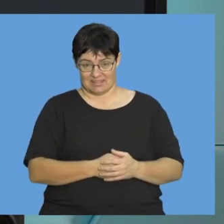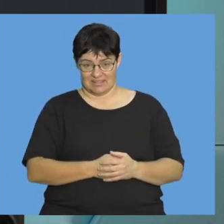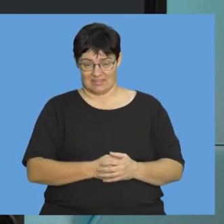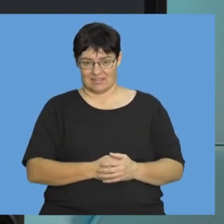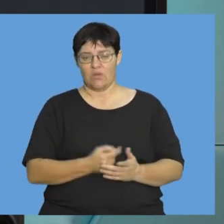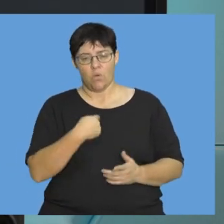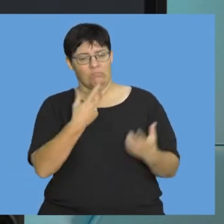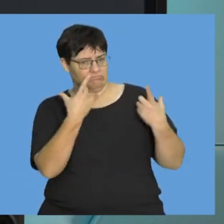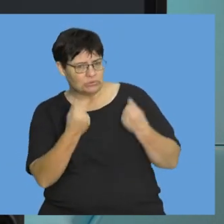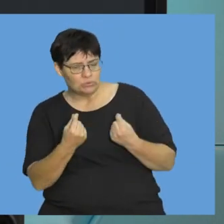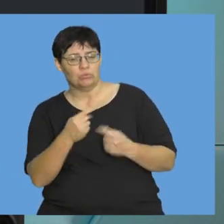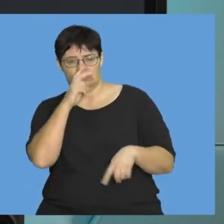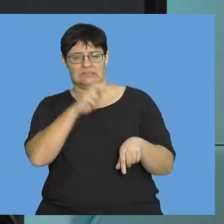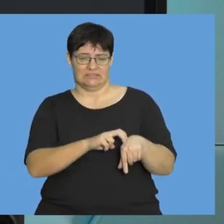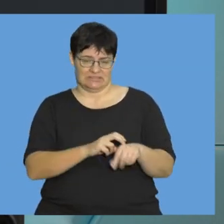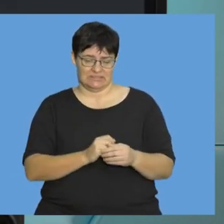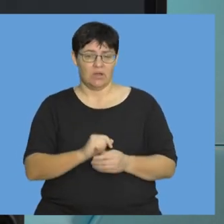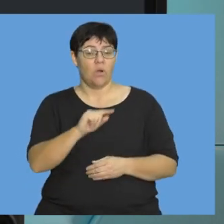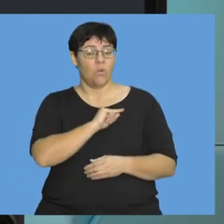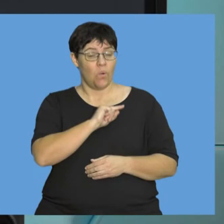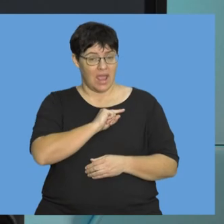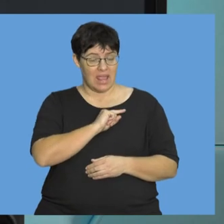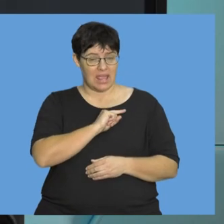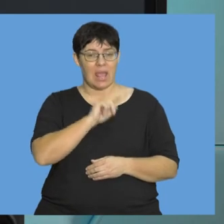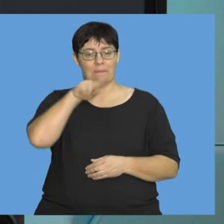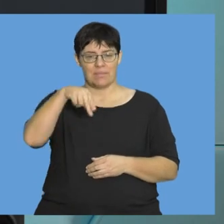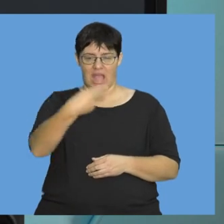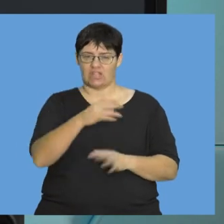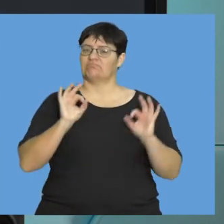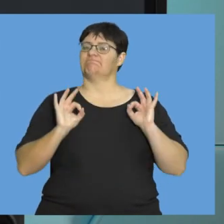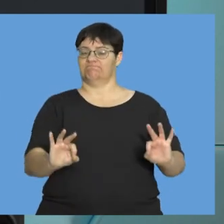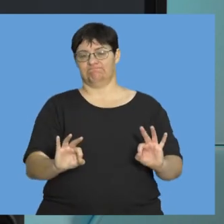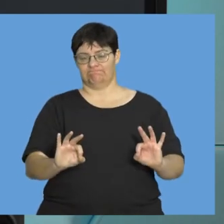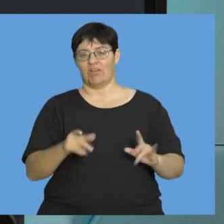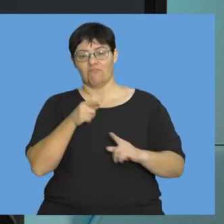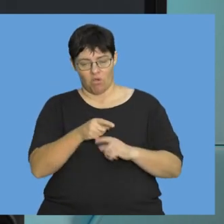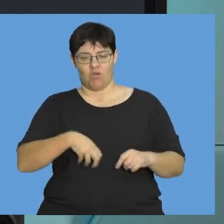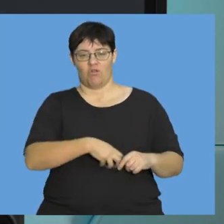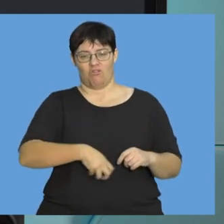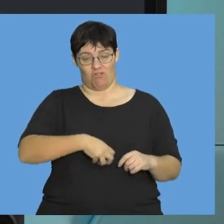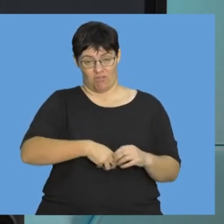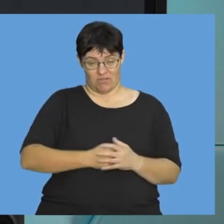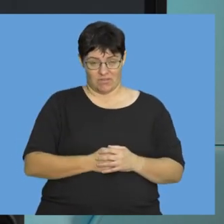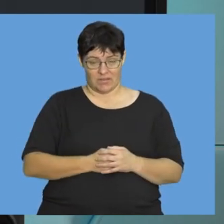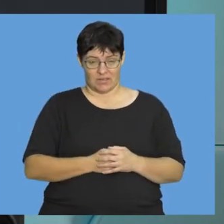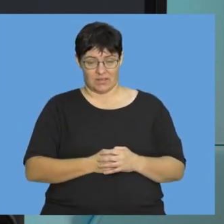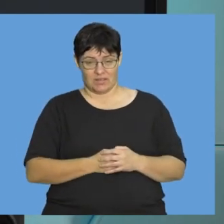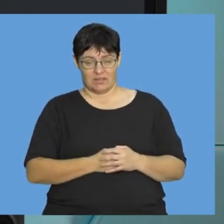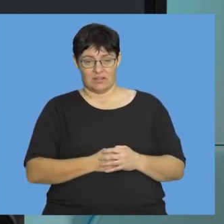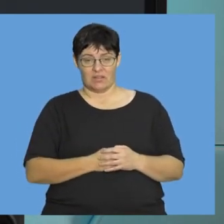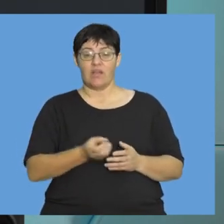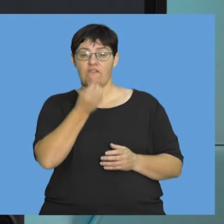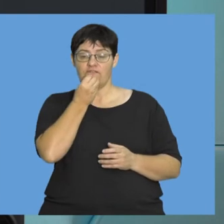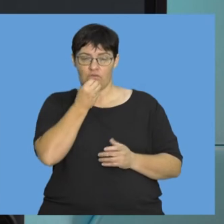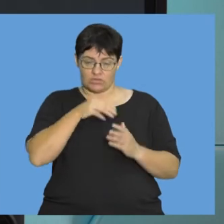And it works in the stomach. All right? And it does what it needs. Why? Because the pH is correct for that